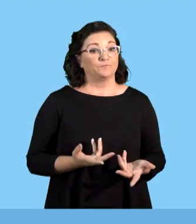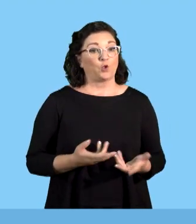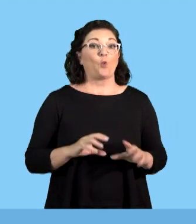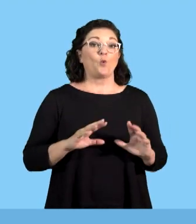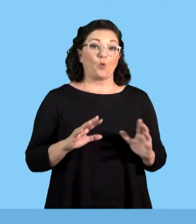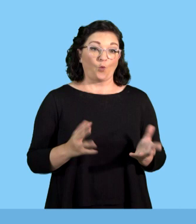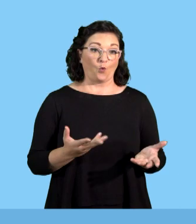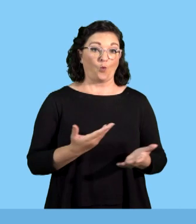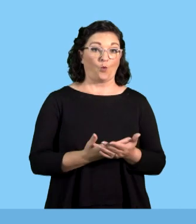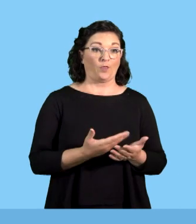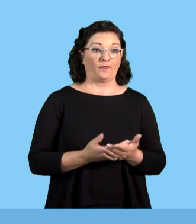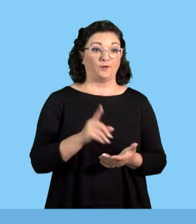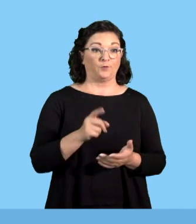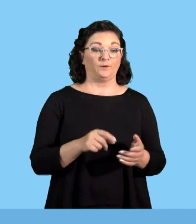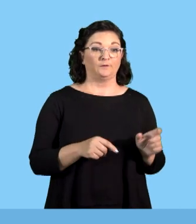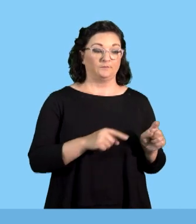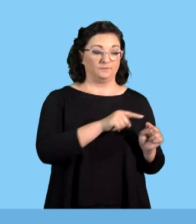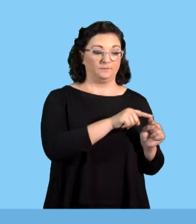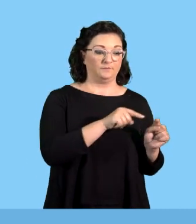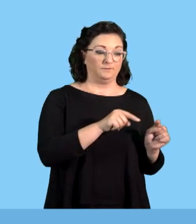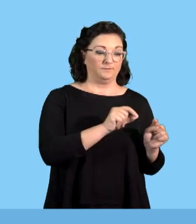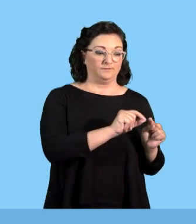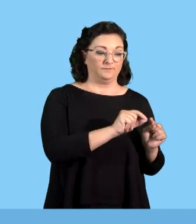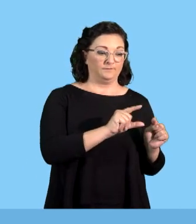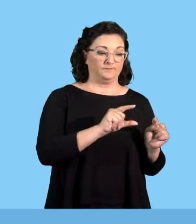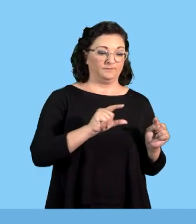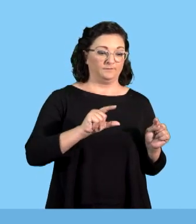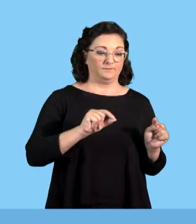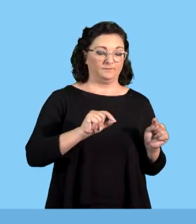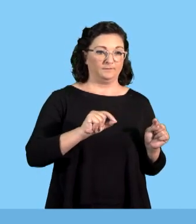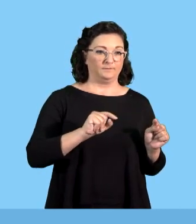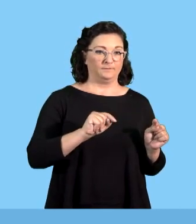or we can draw a resistor using this other